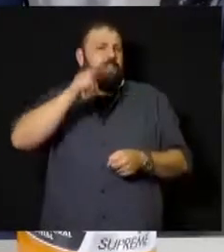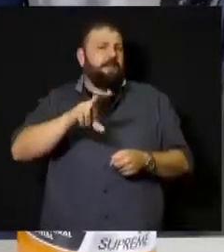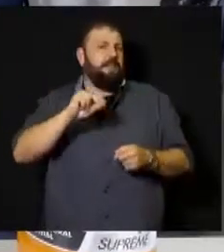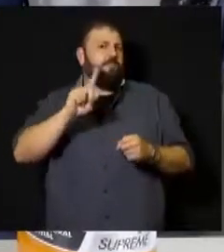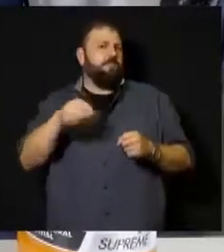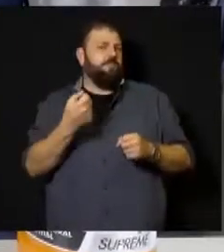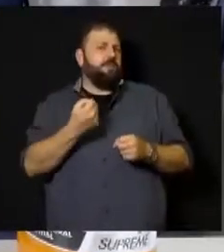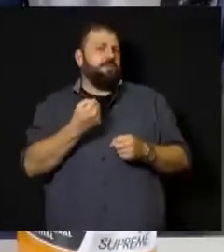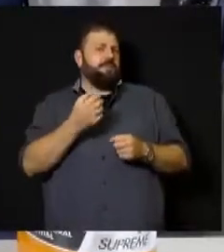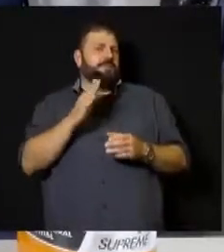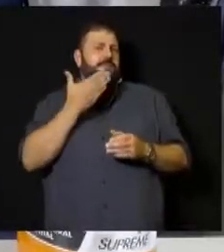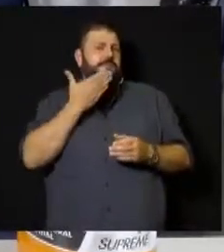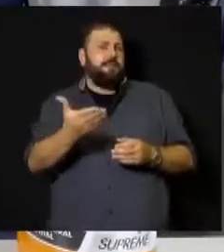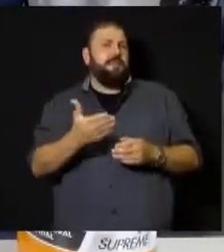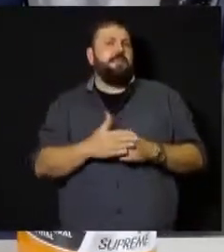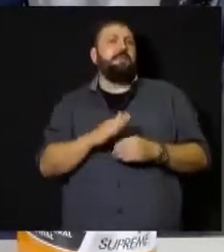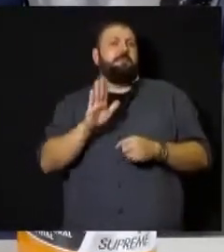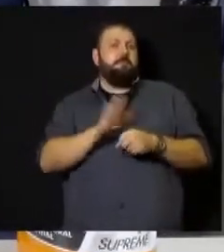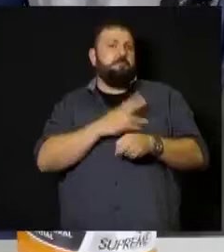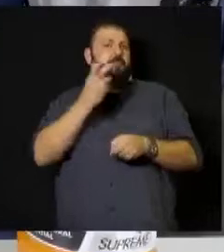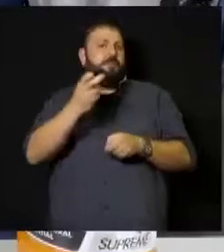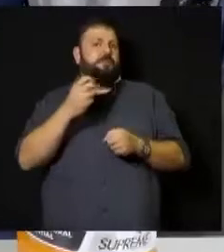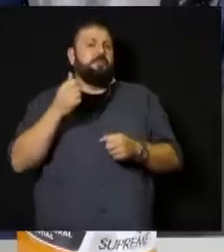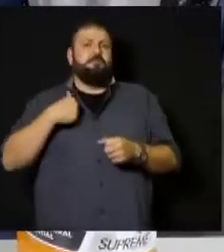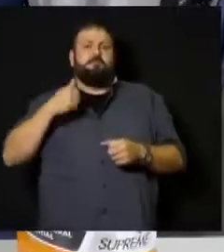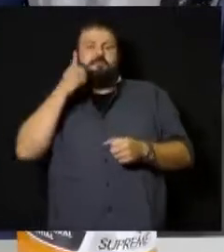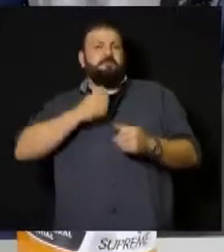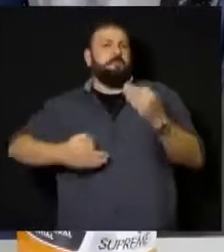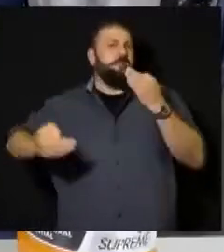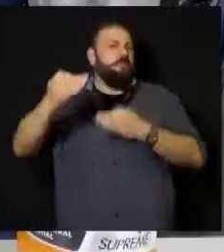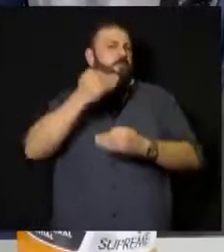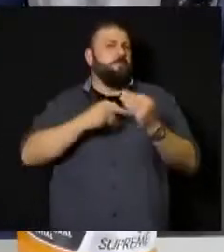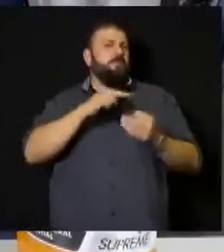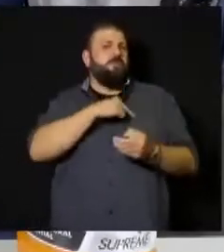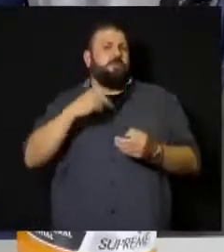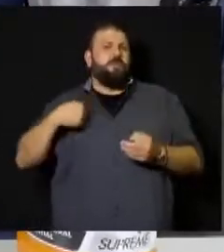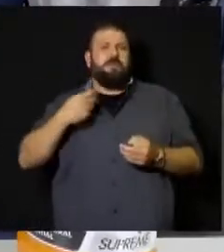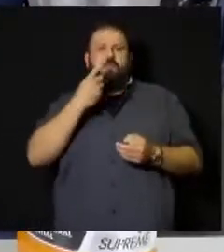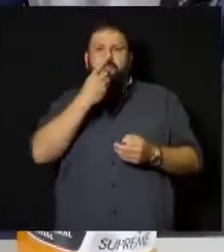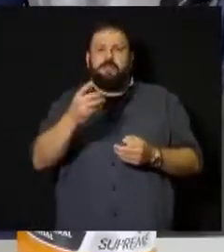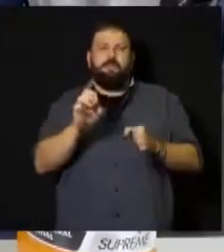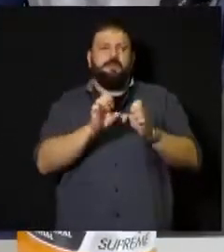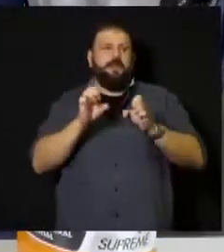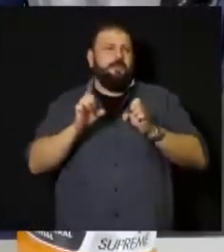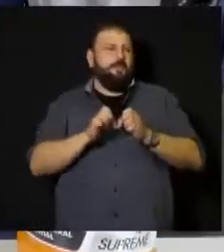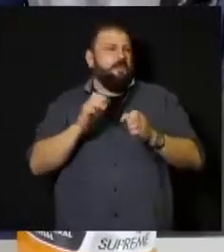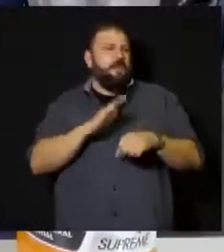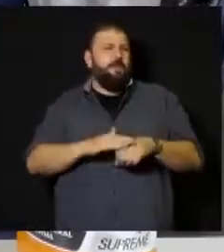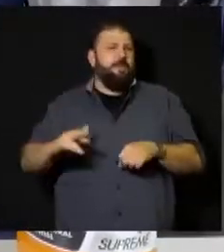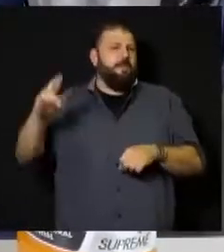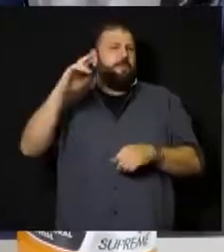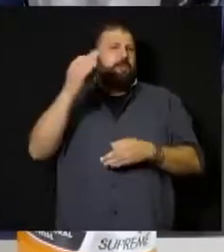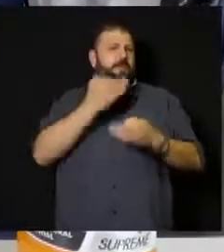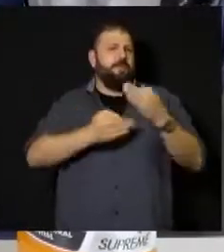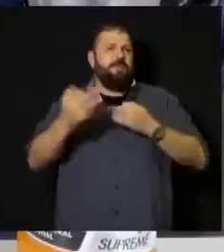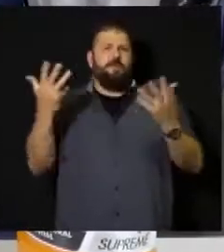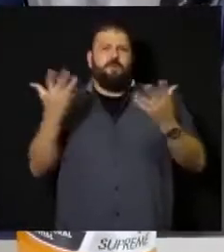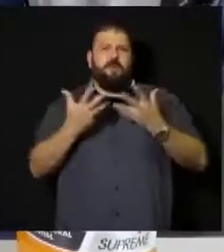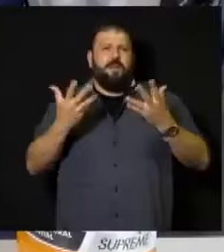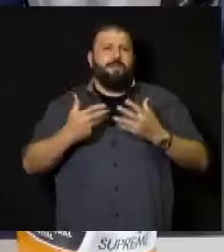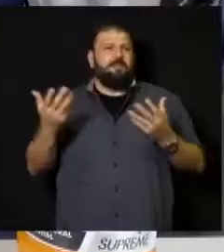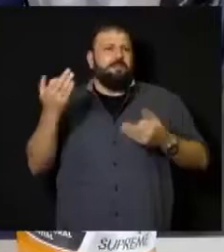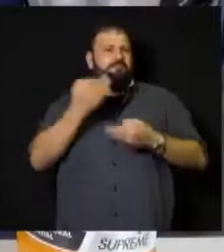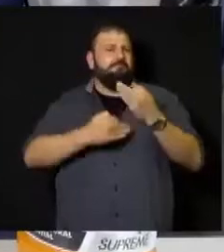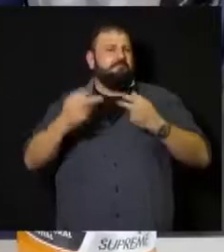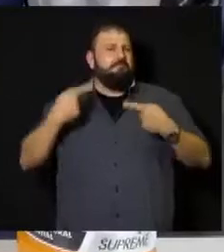that's not healthy. So something that we also tell our teams, that most of them do